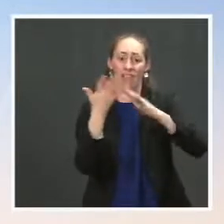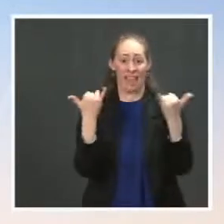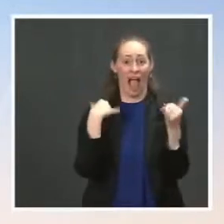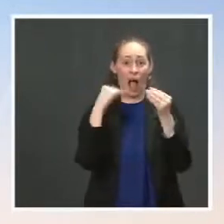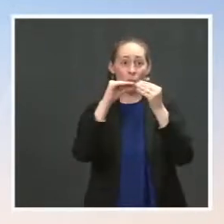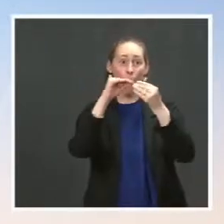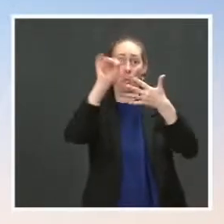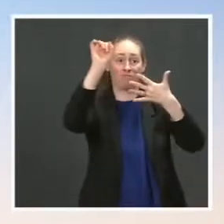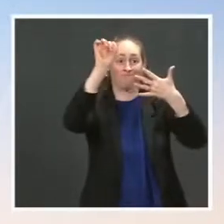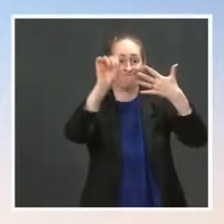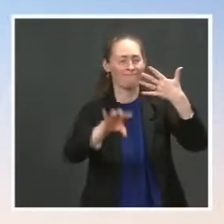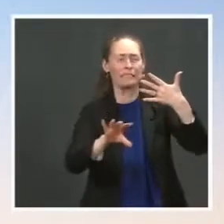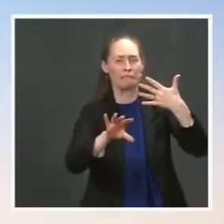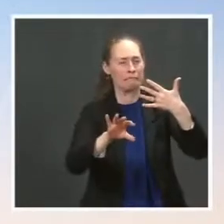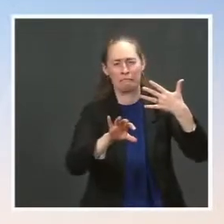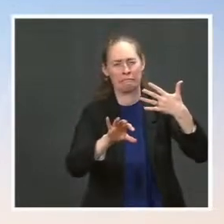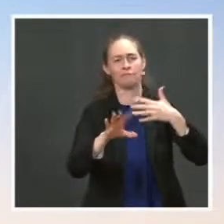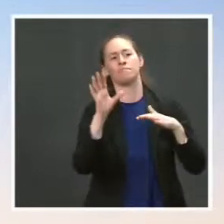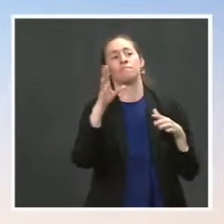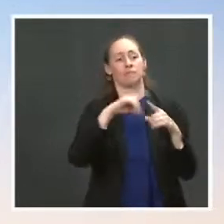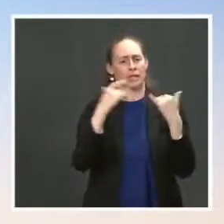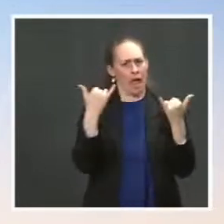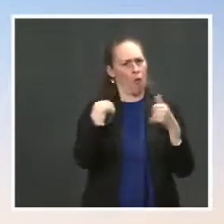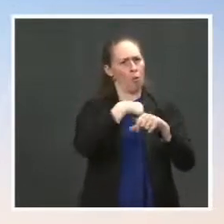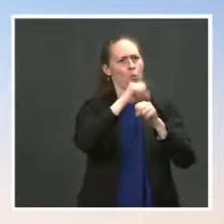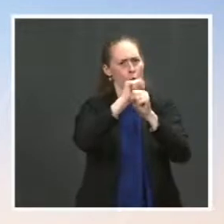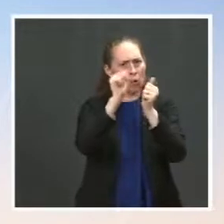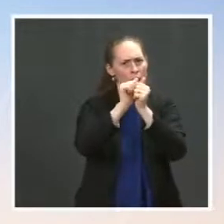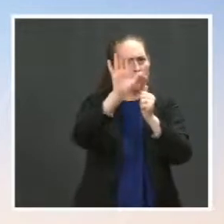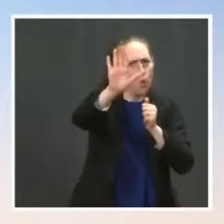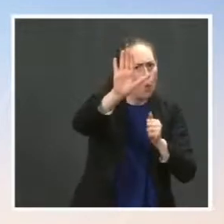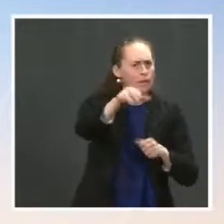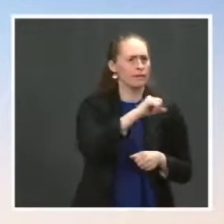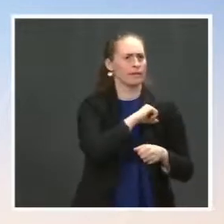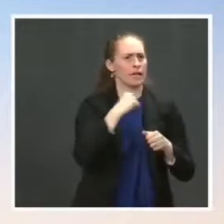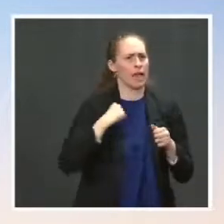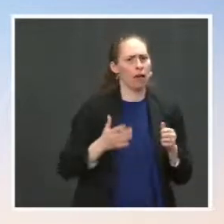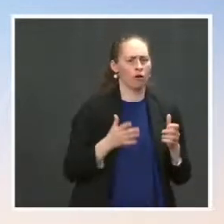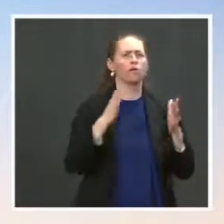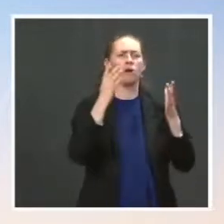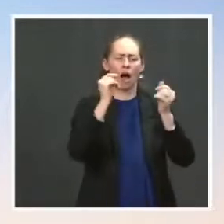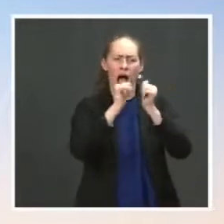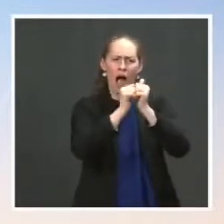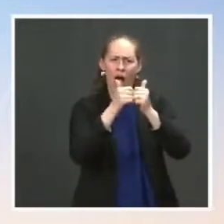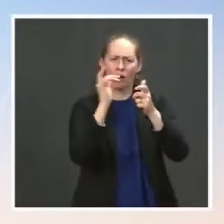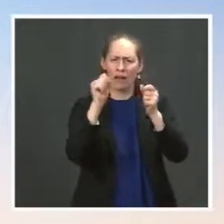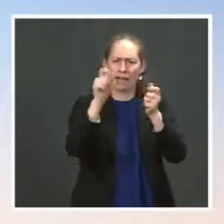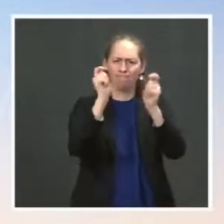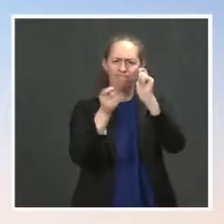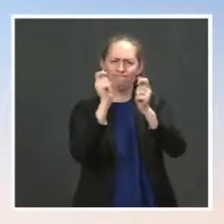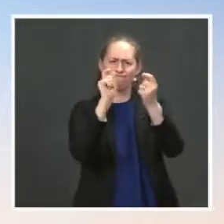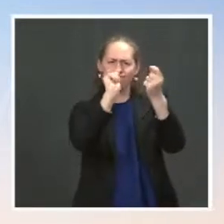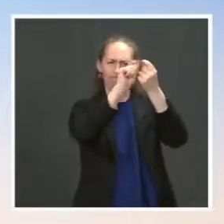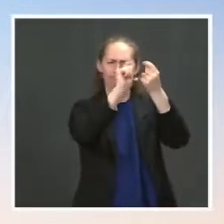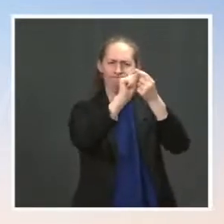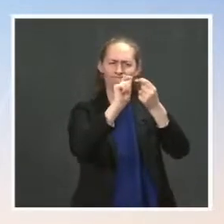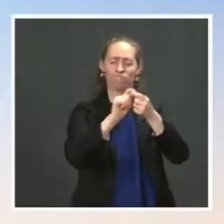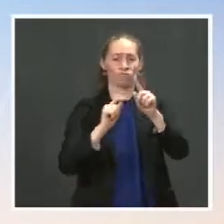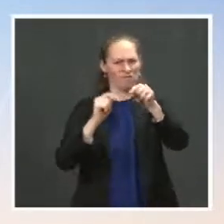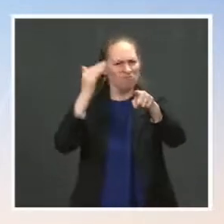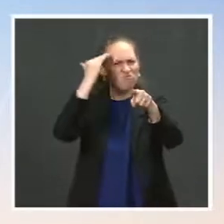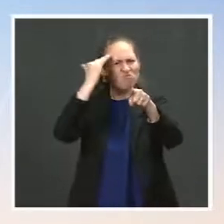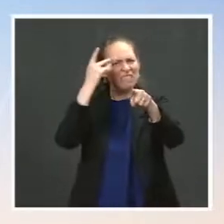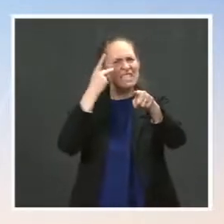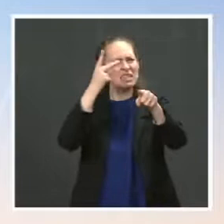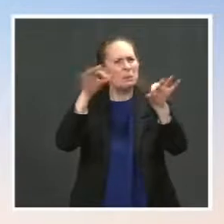that we are working with your senators on to help address, and we certainly recognize the importance of the cruise ship industry to the